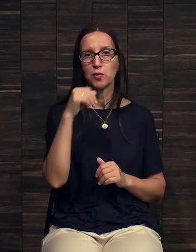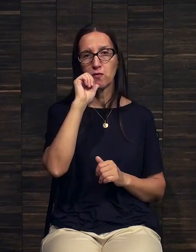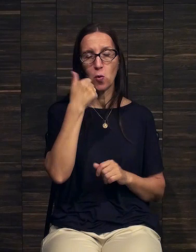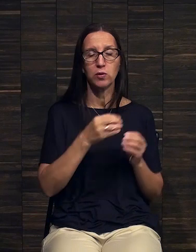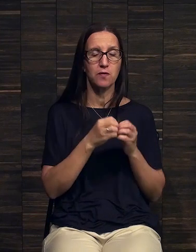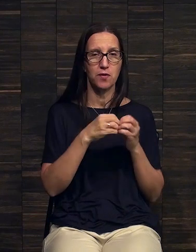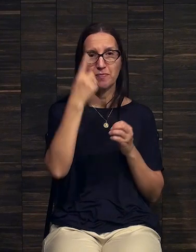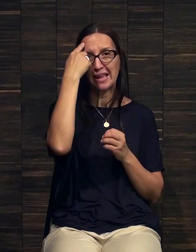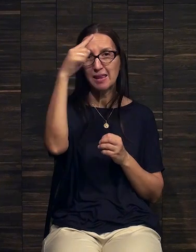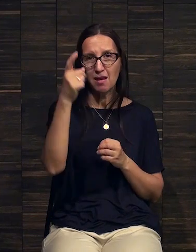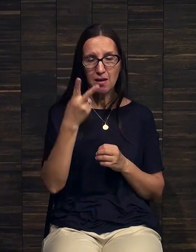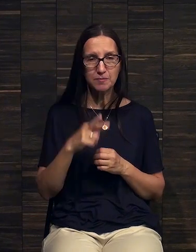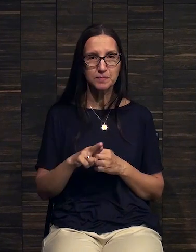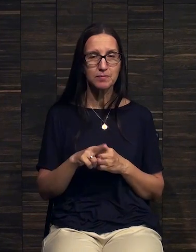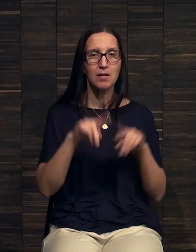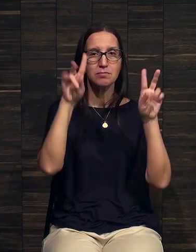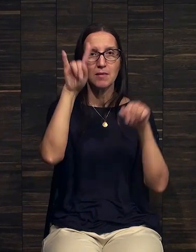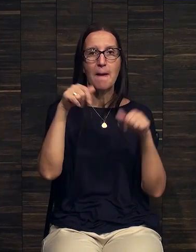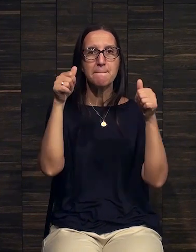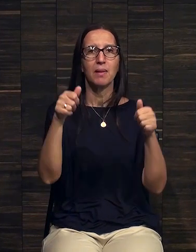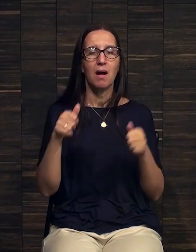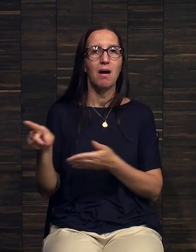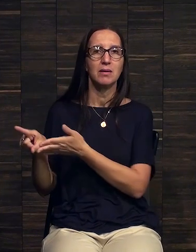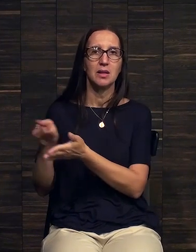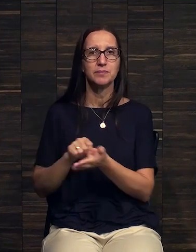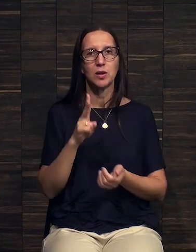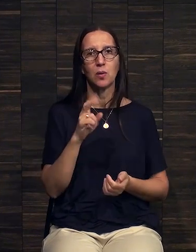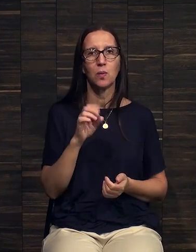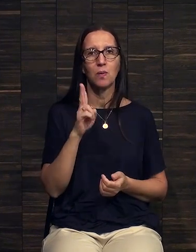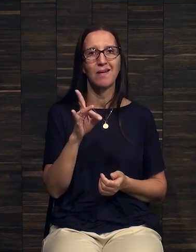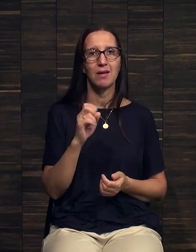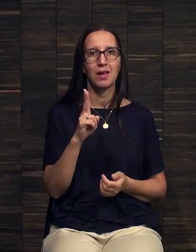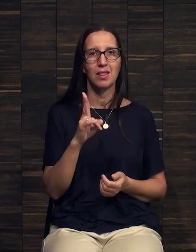1944. And the same idea from Kukriniksy